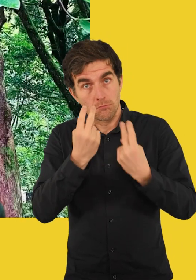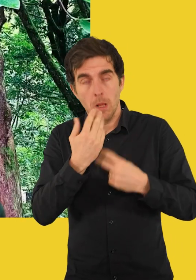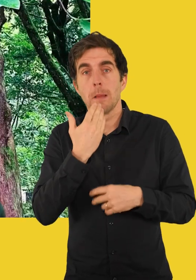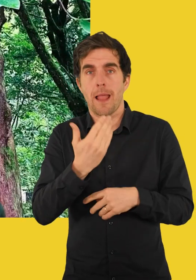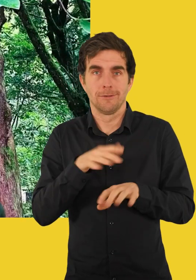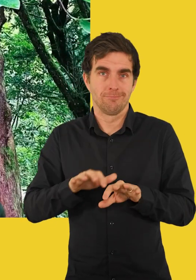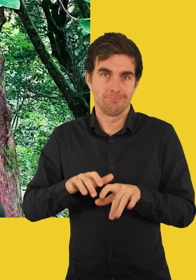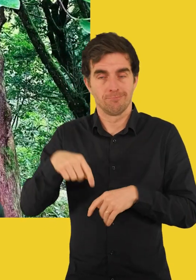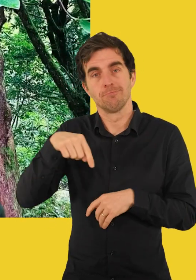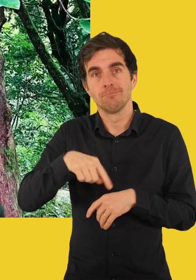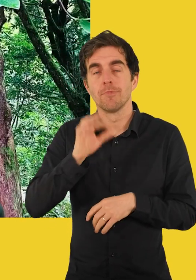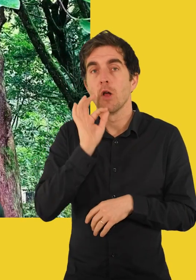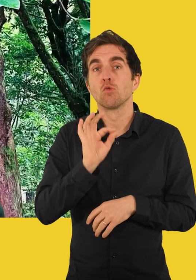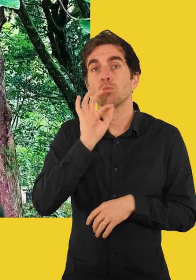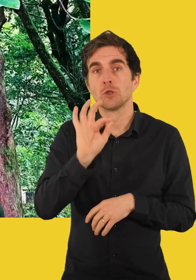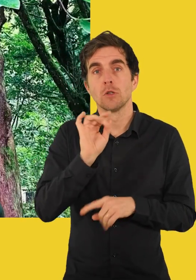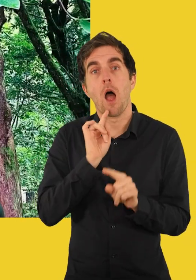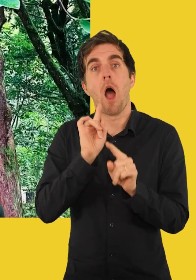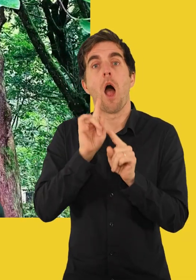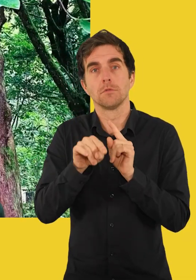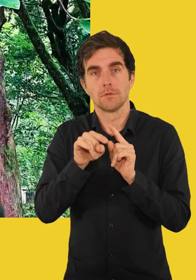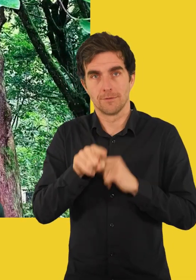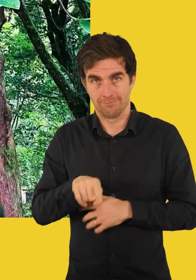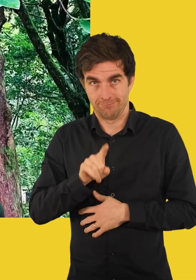do feel free to put them in the Q&A